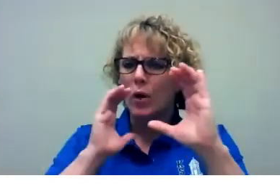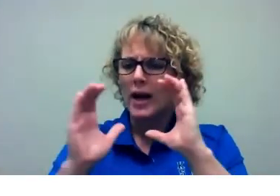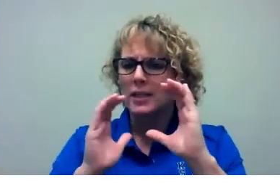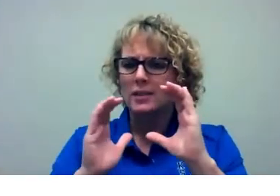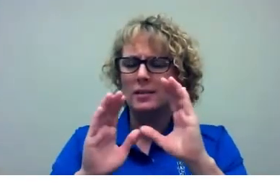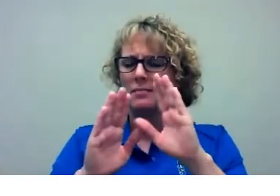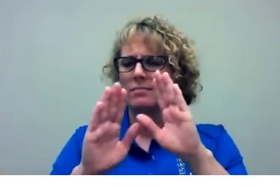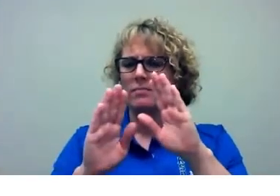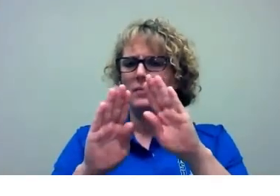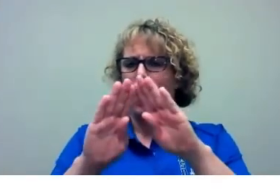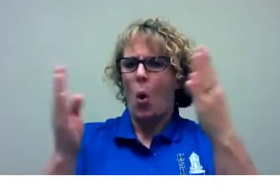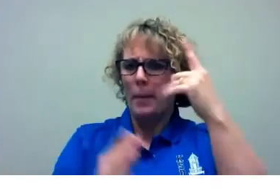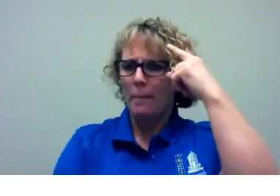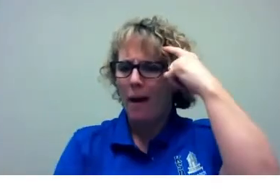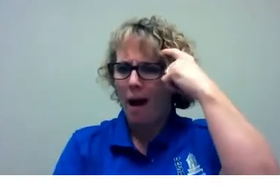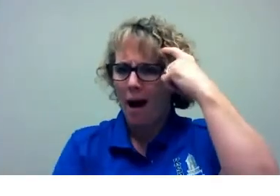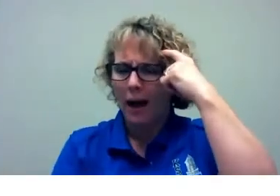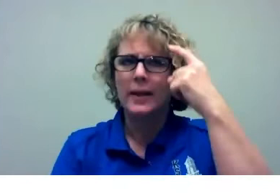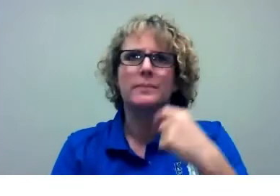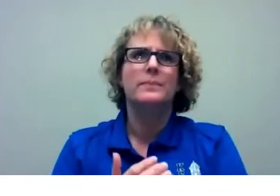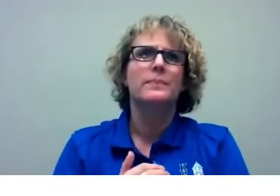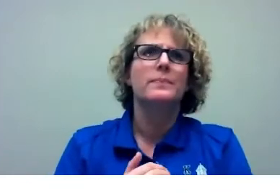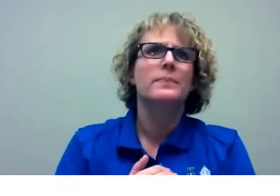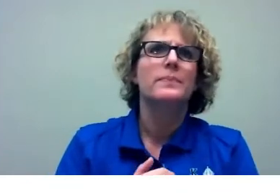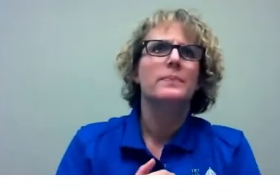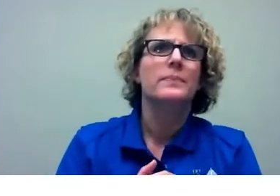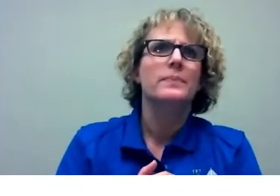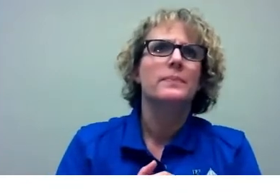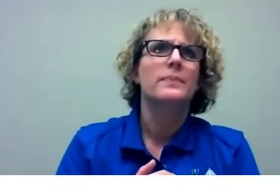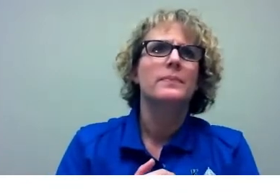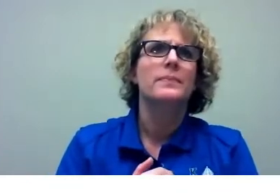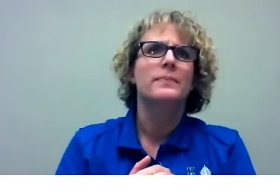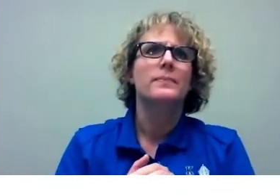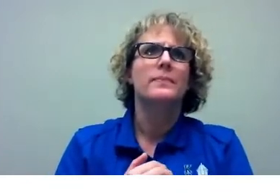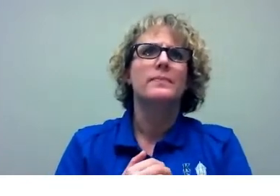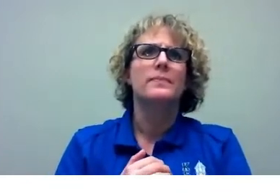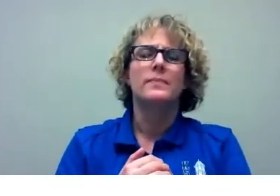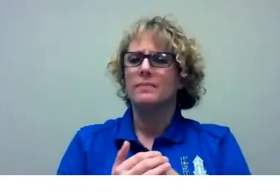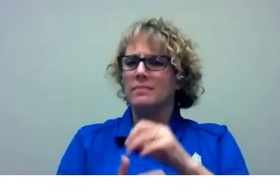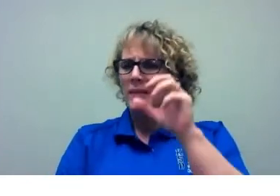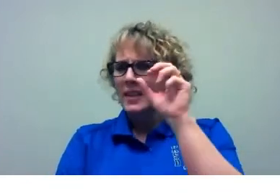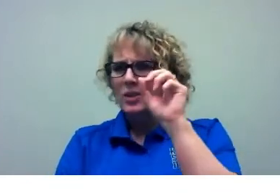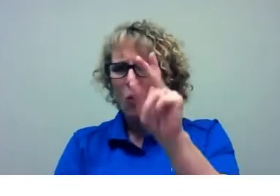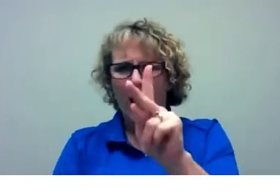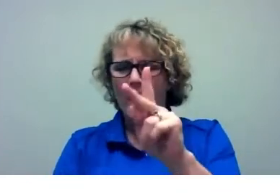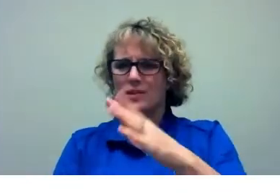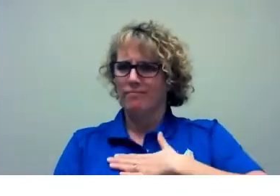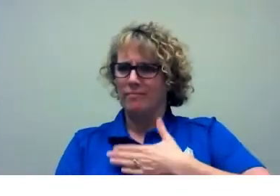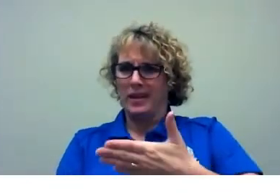Being transparent and opening up that communication, keeping an open mind.